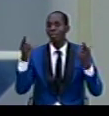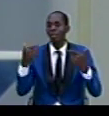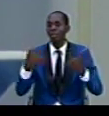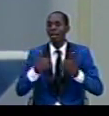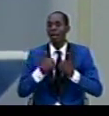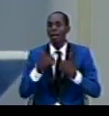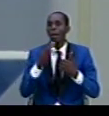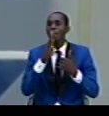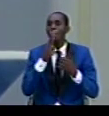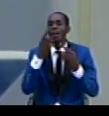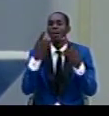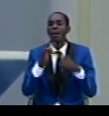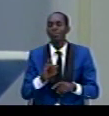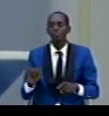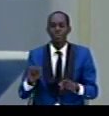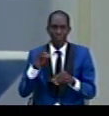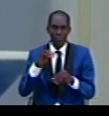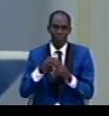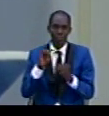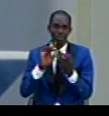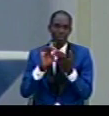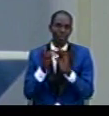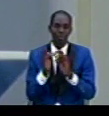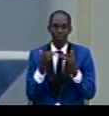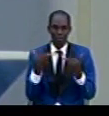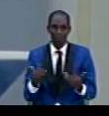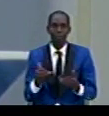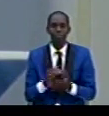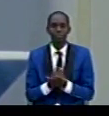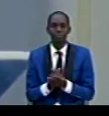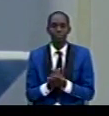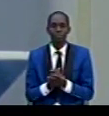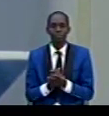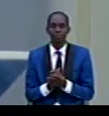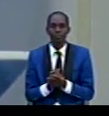happening online. Let's join them now online. Please come on.